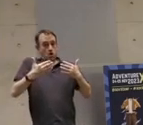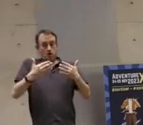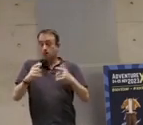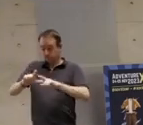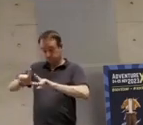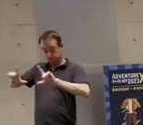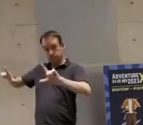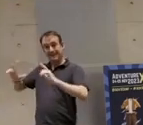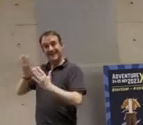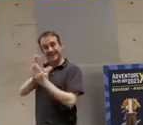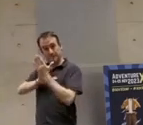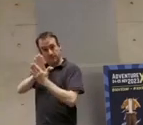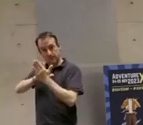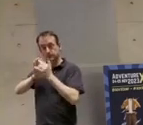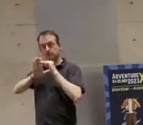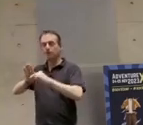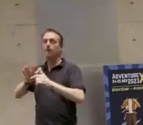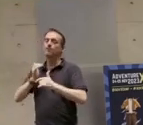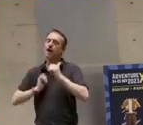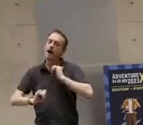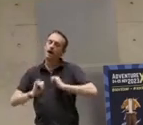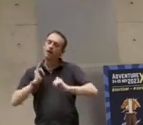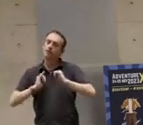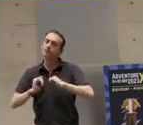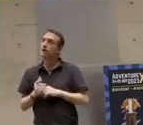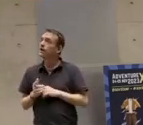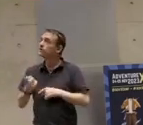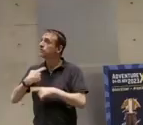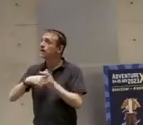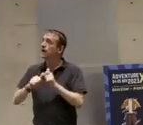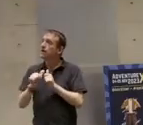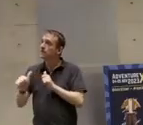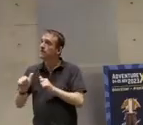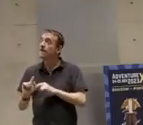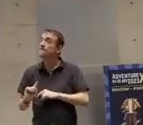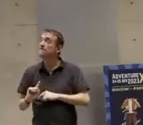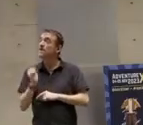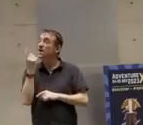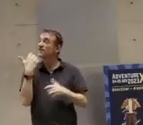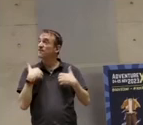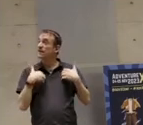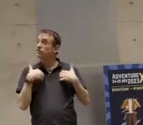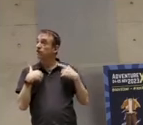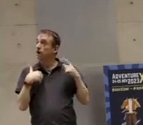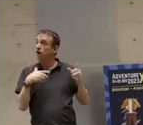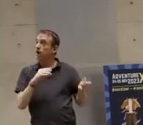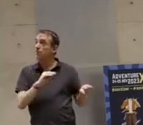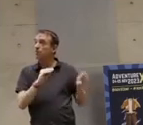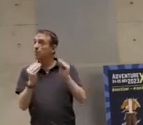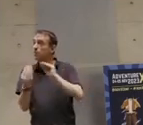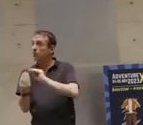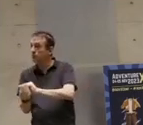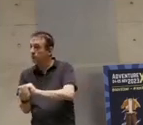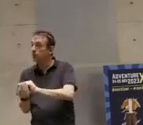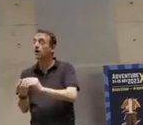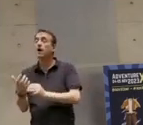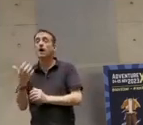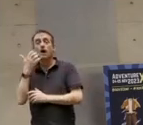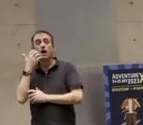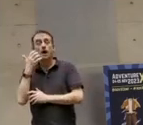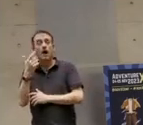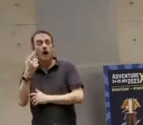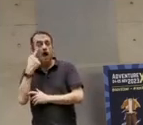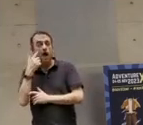because we were one of the first adventures to come across to touchscreen on the iPhone, and we very